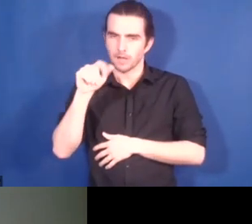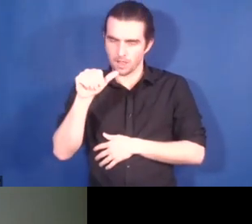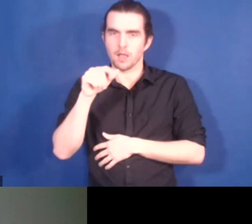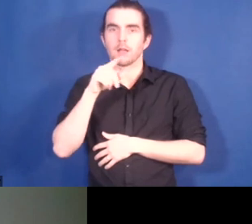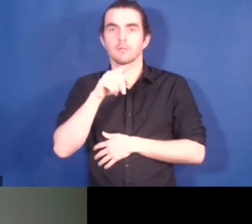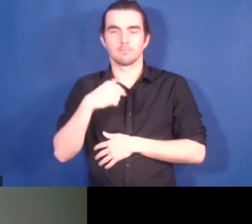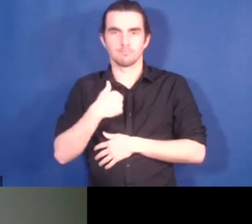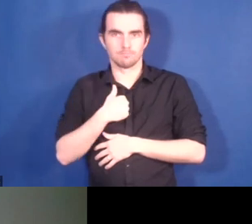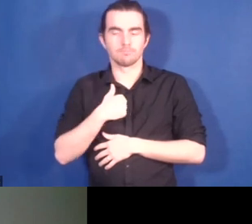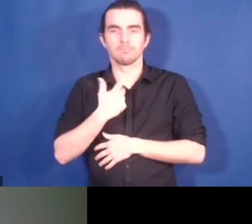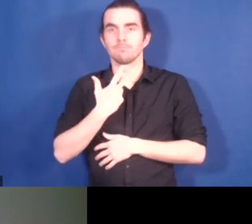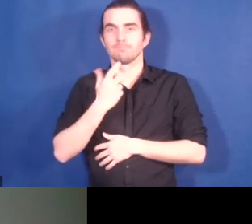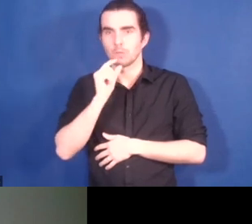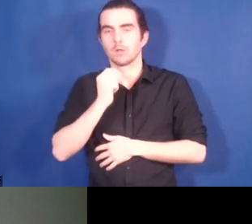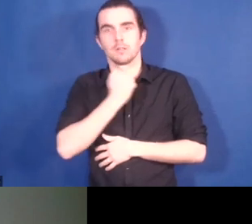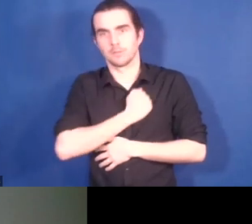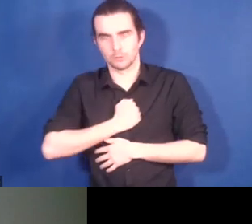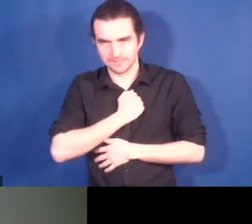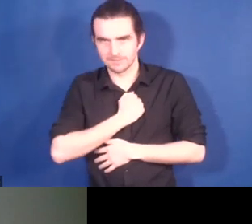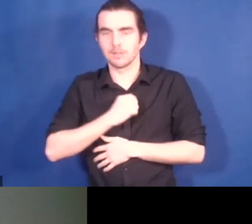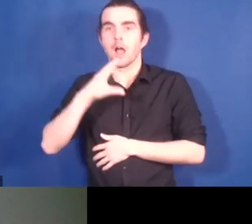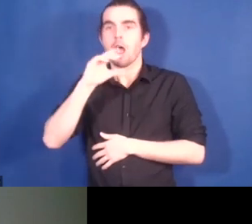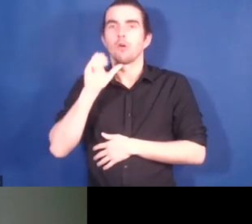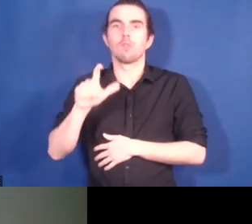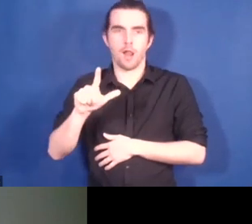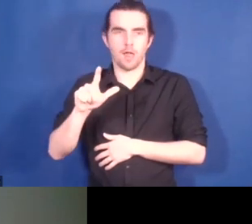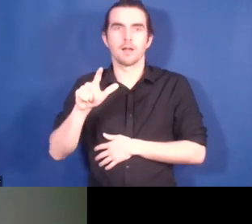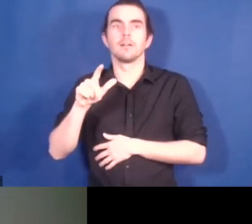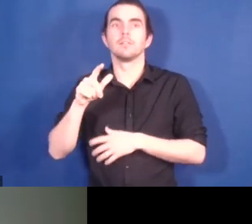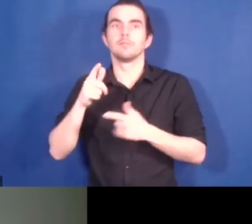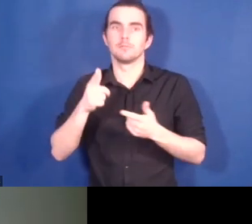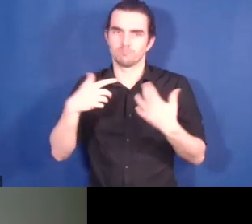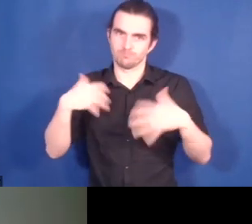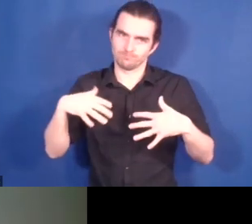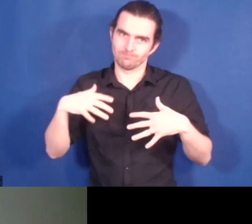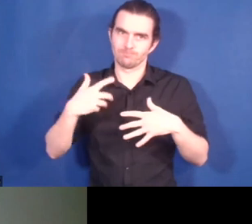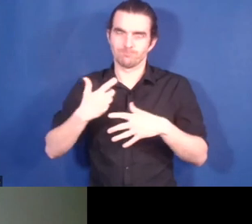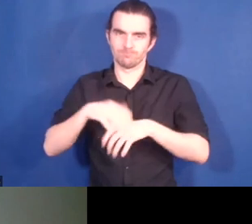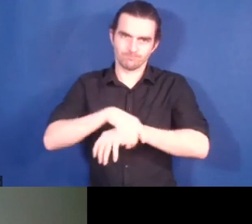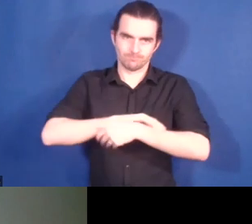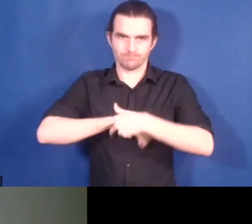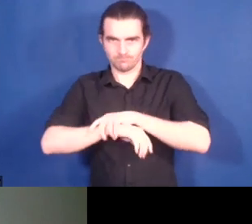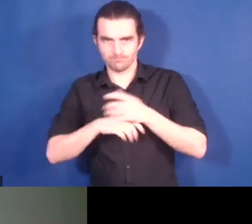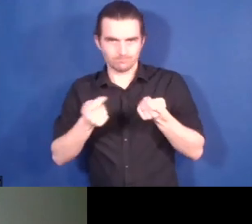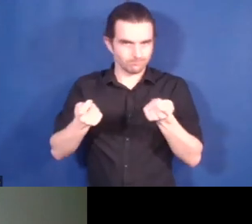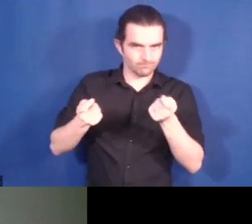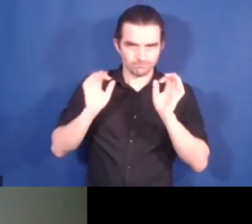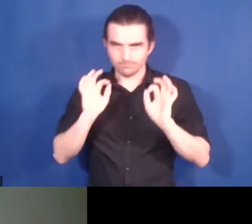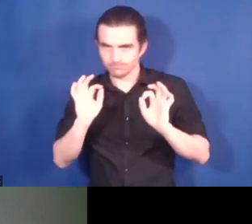okay, to facilitate everything we have managed. And it's been an amazing team